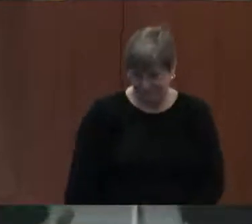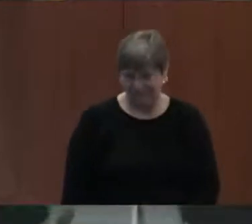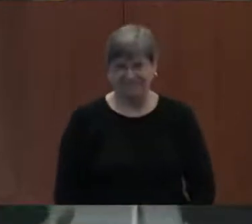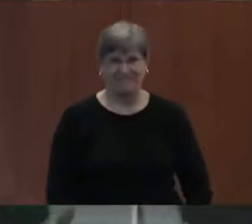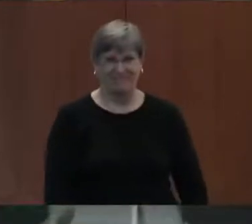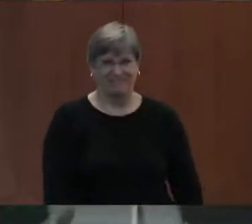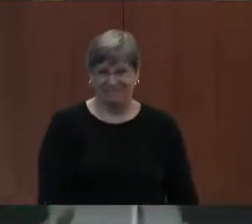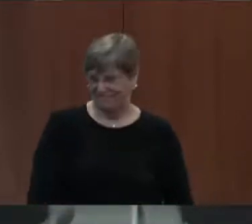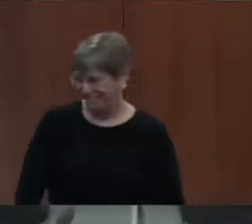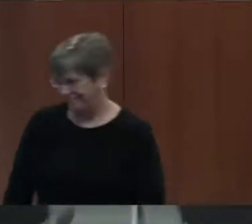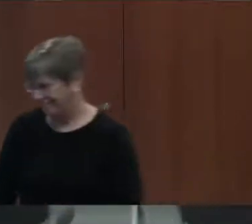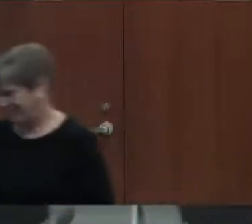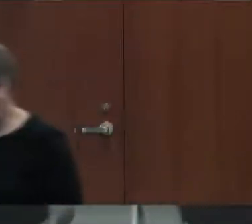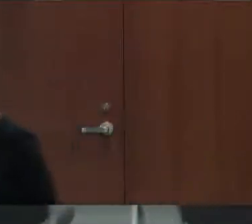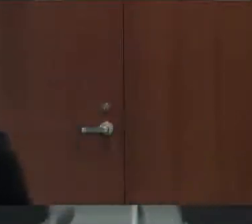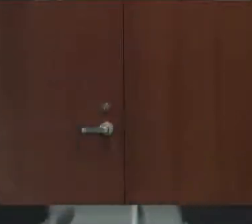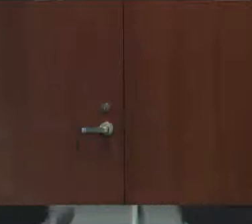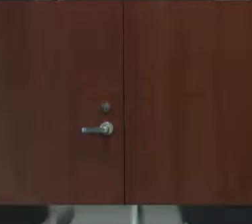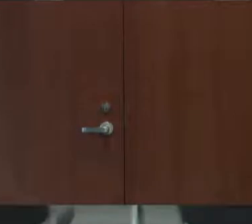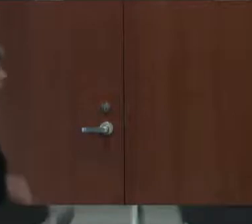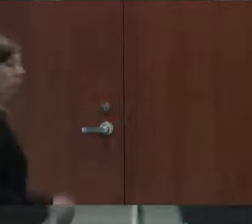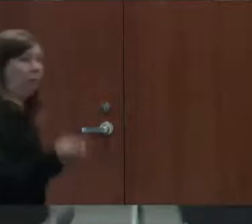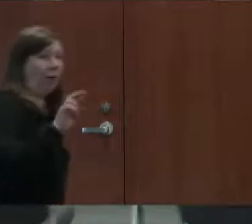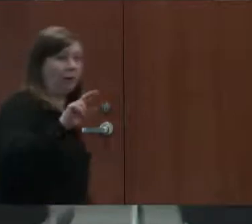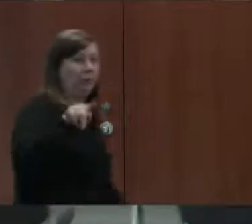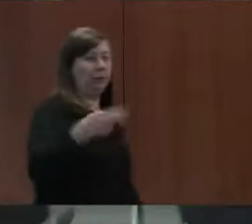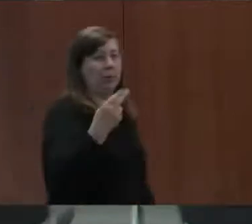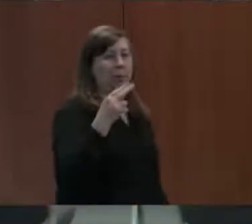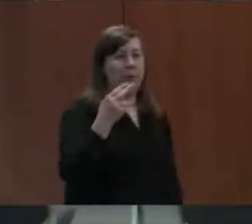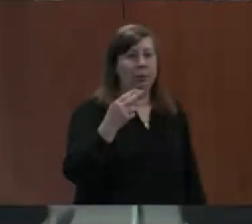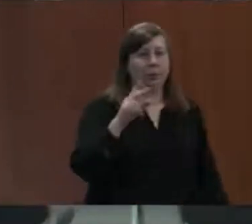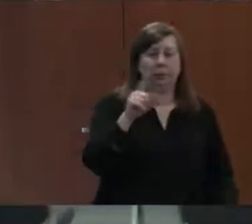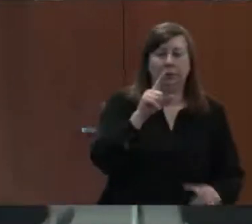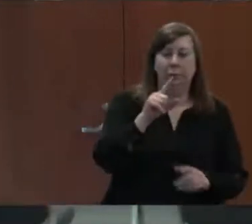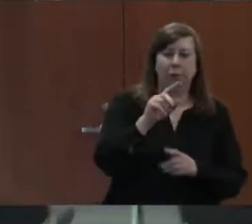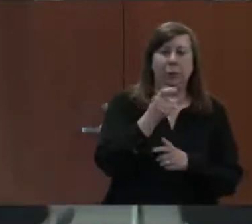Michael. And Dr. Pugh returns to the microphone.